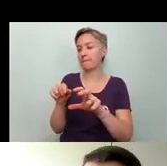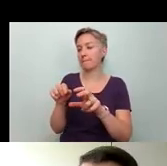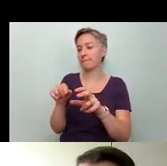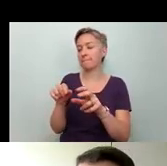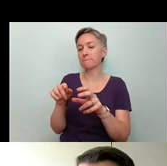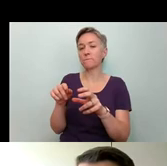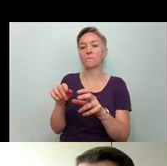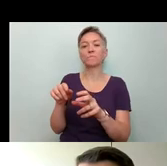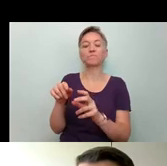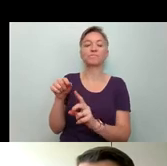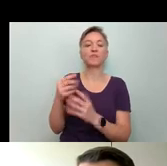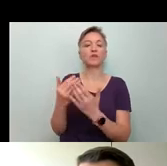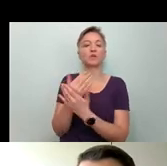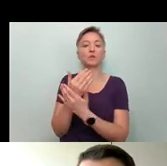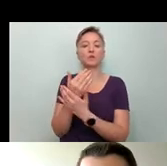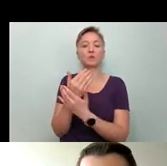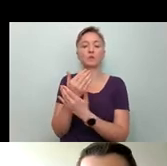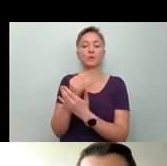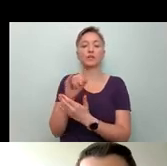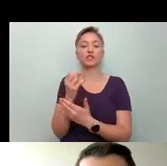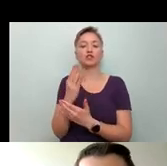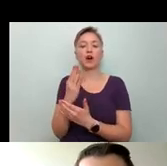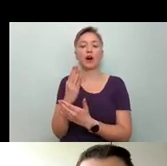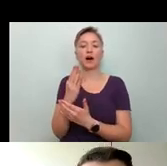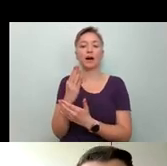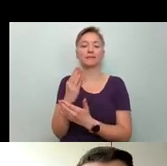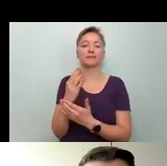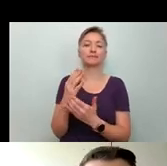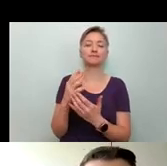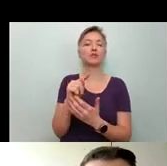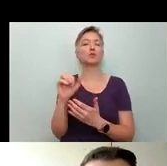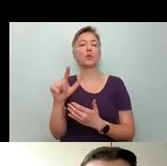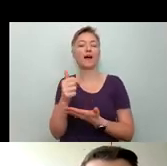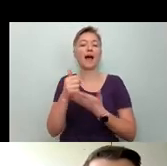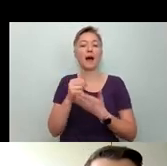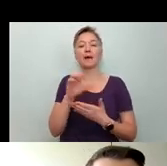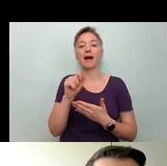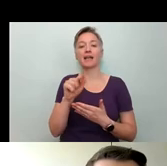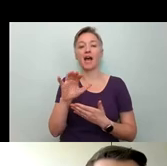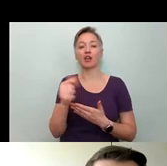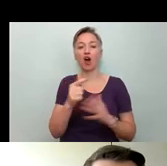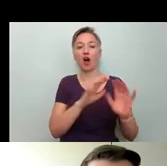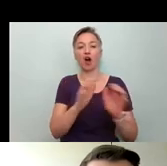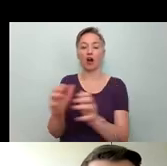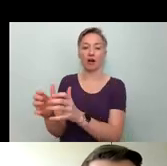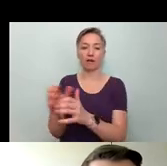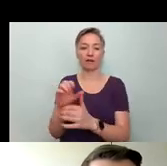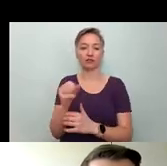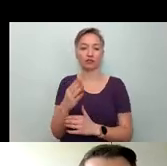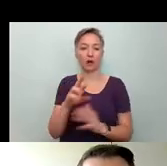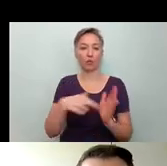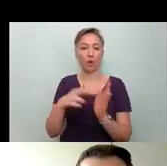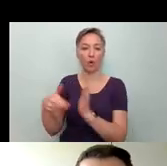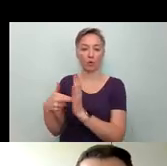out and have invested in a new job cataloging tool that's intended to help ensure that we have sort